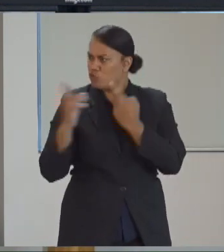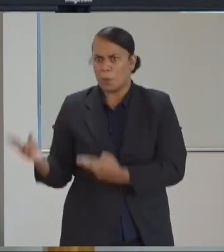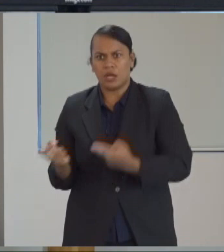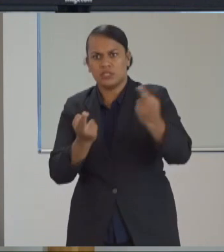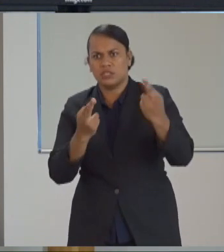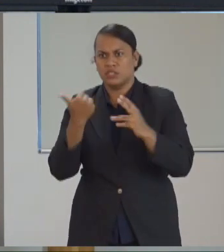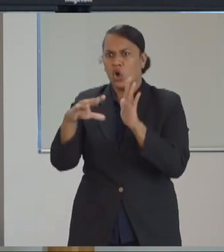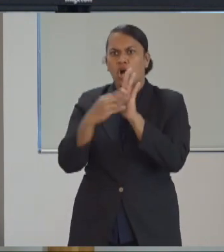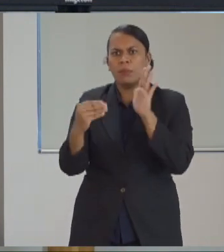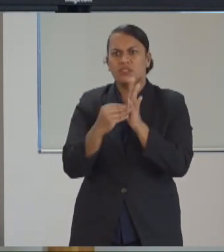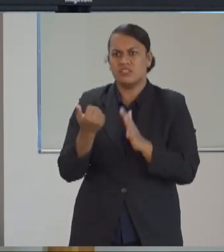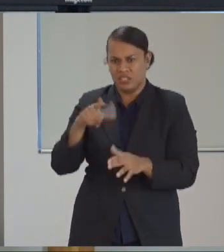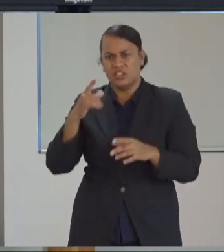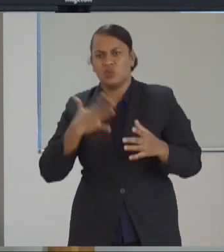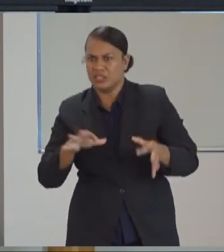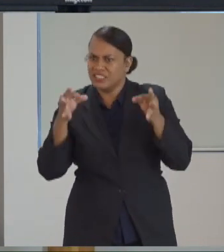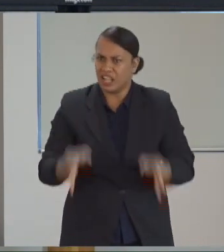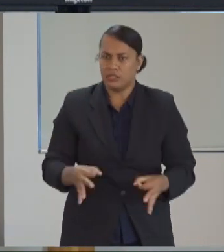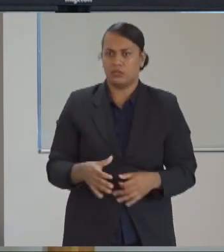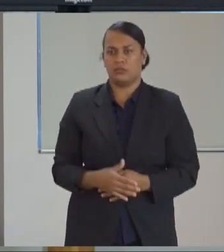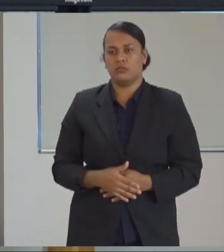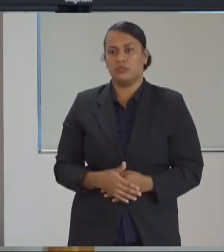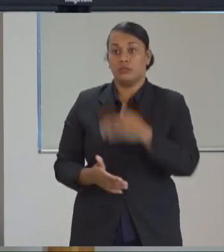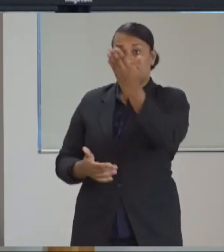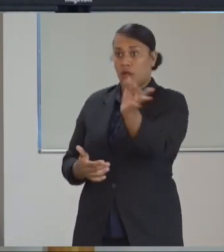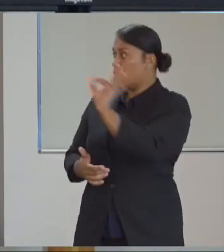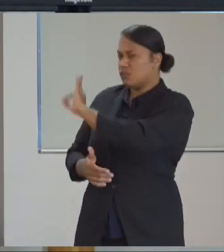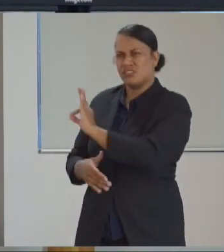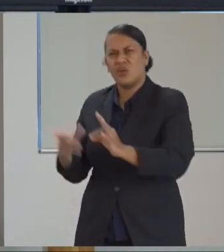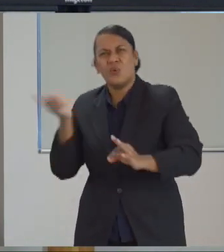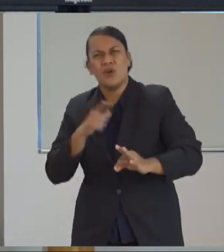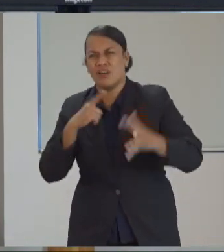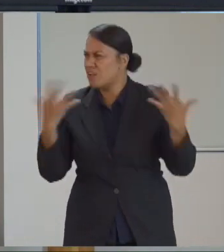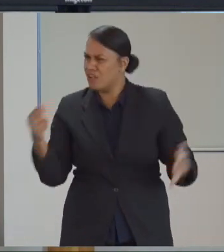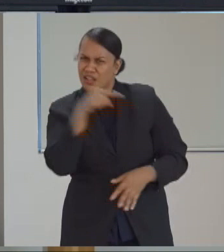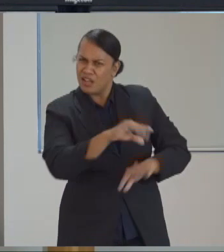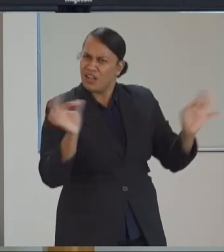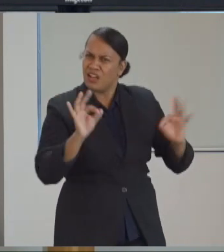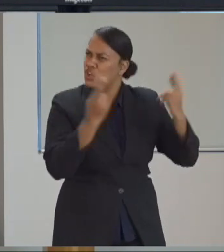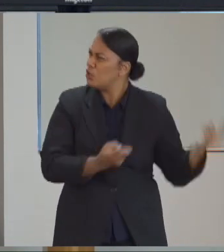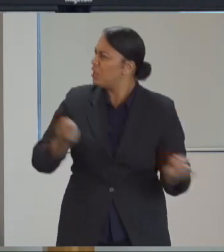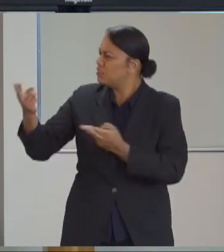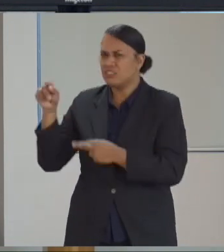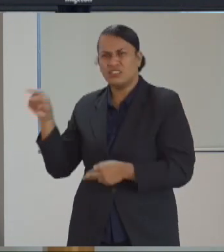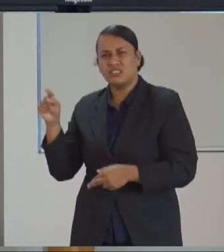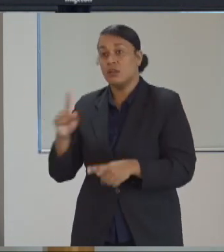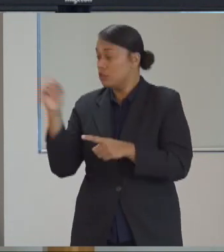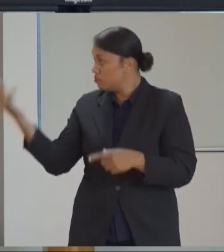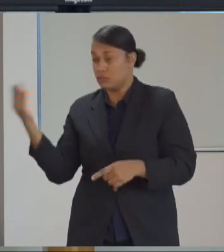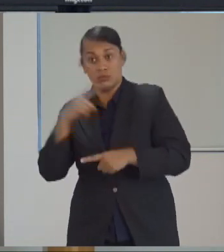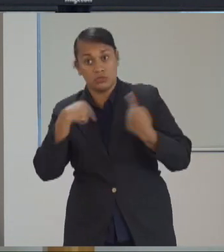to the Gazette? Because the charges itself relate to that Gazette. We hope that an appeal